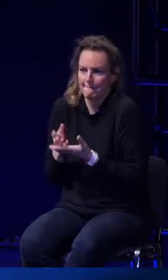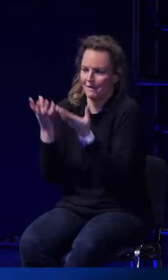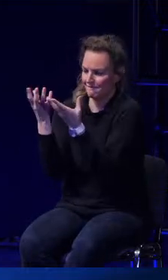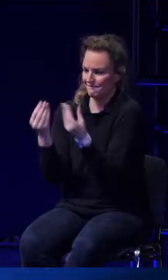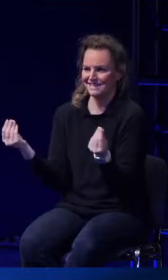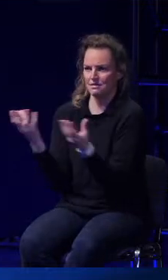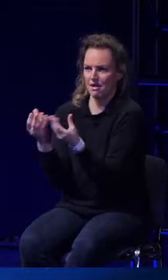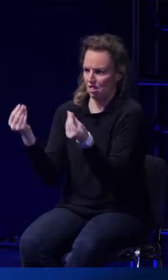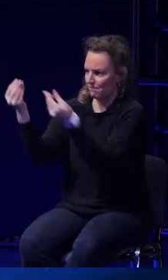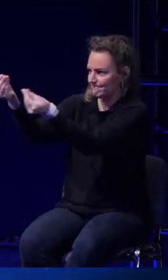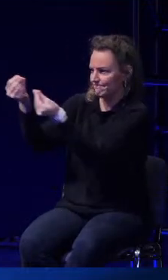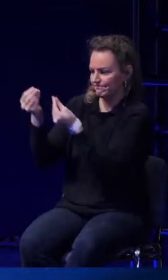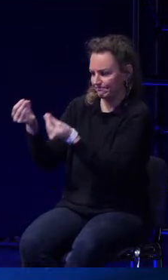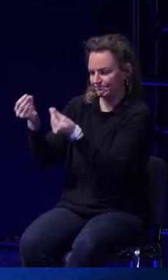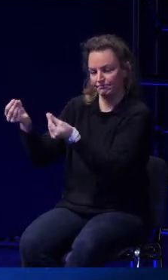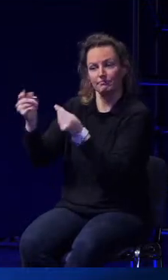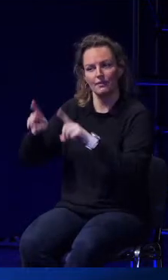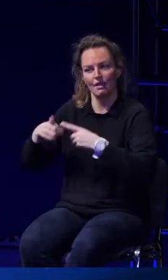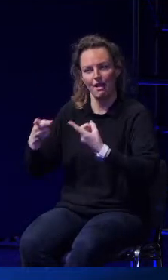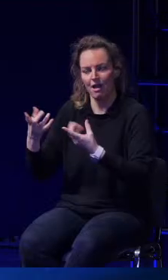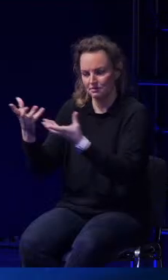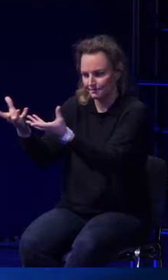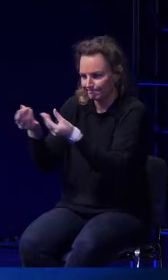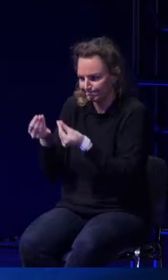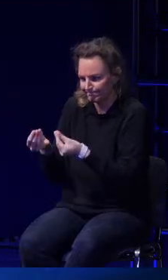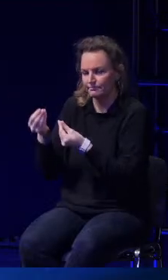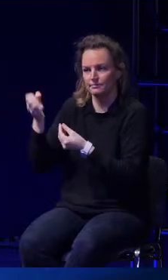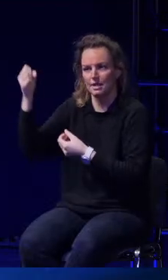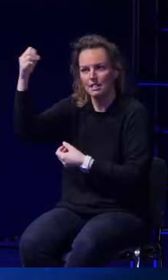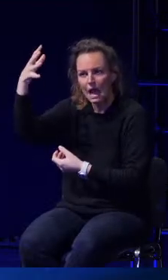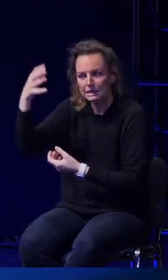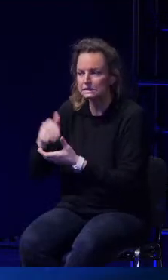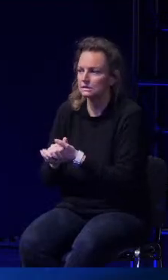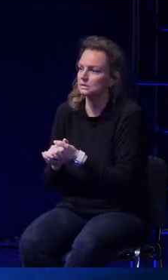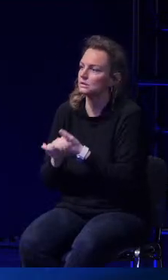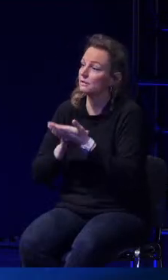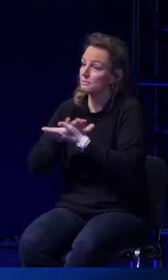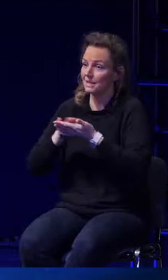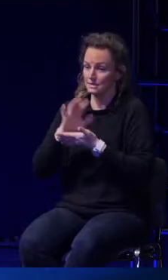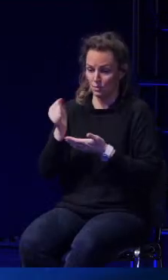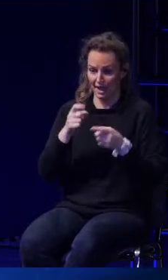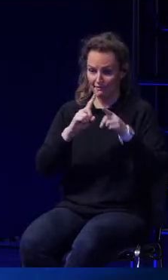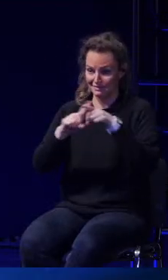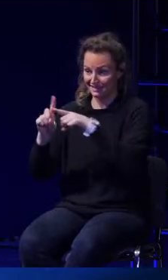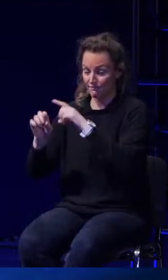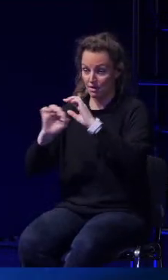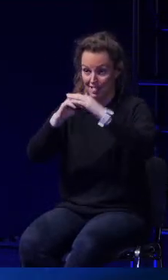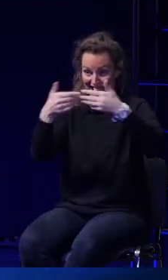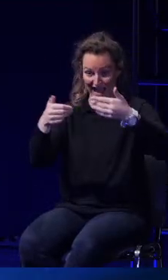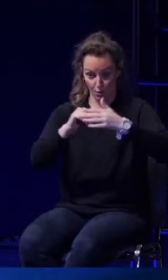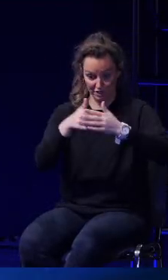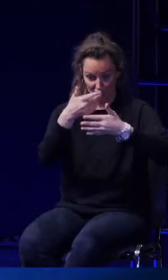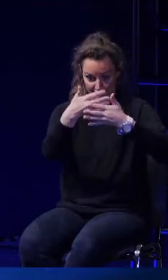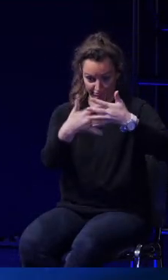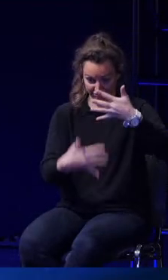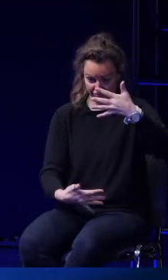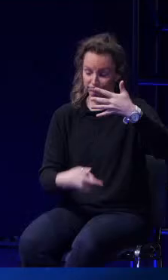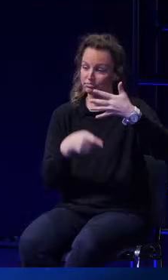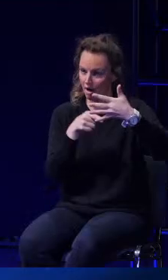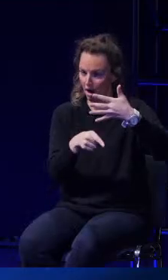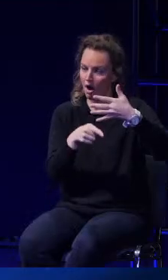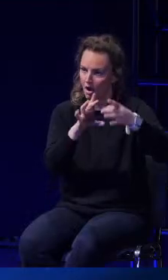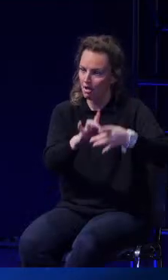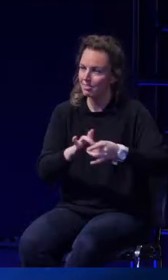we have languages, therefore, to communicate color that usually are really